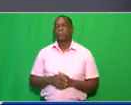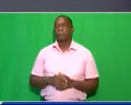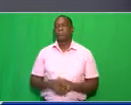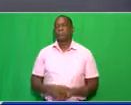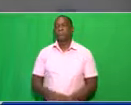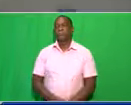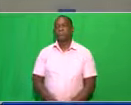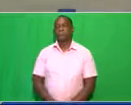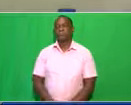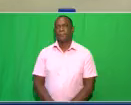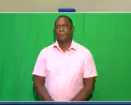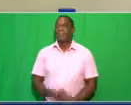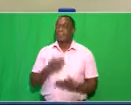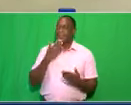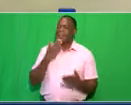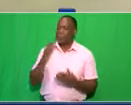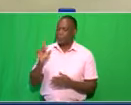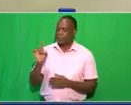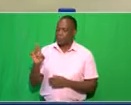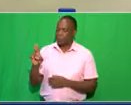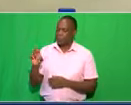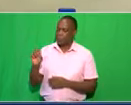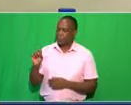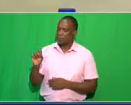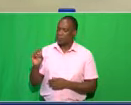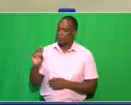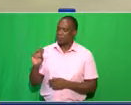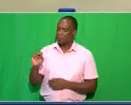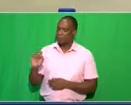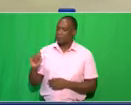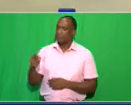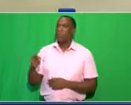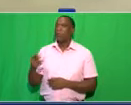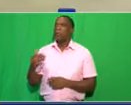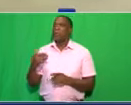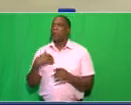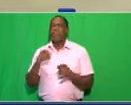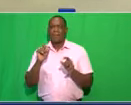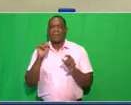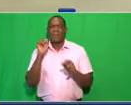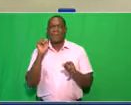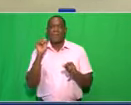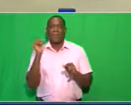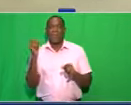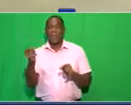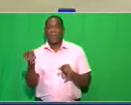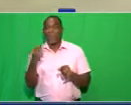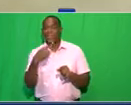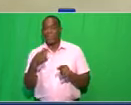Thank you very much, Dr. Smith. We do have a question from Zoom. It's a very interesting one. I was wondering, when would this come?